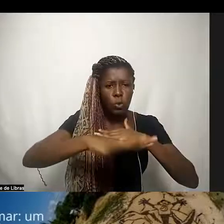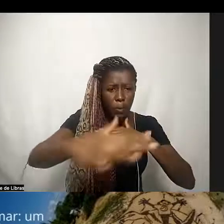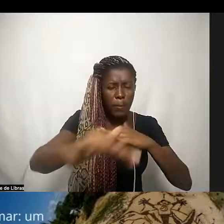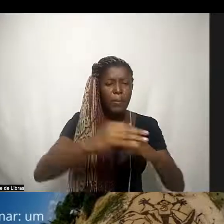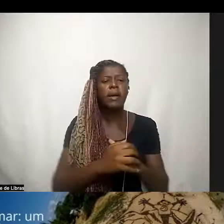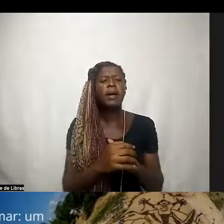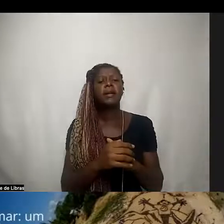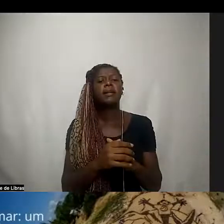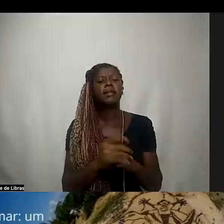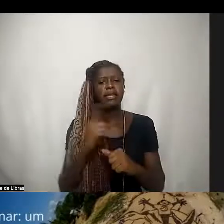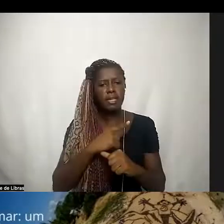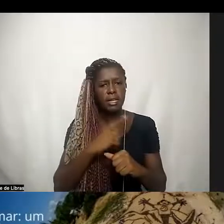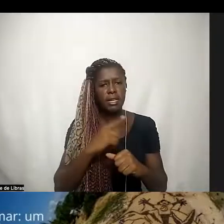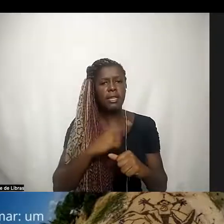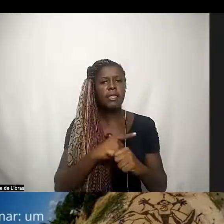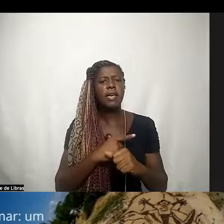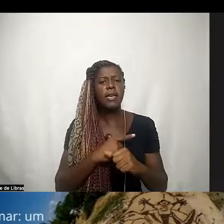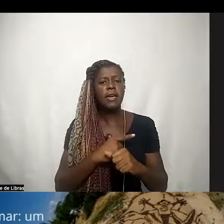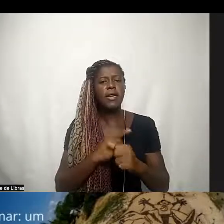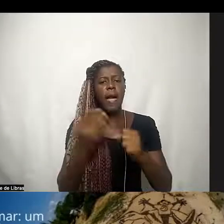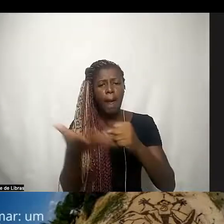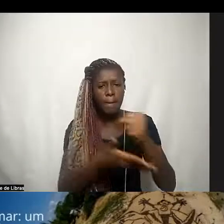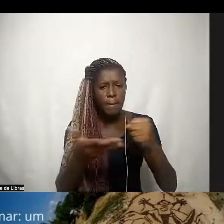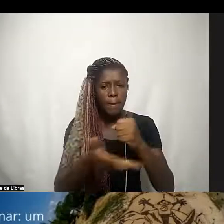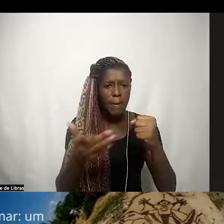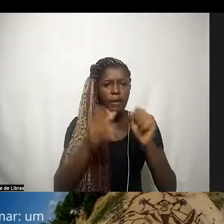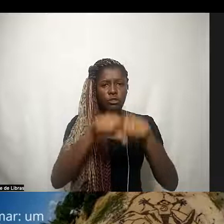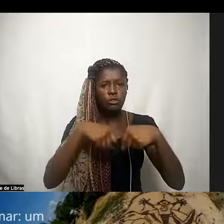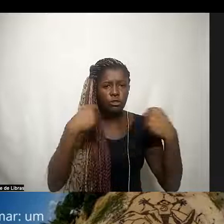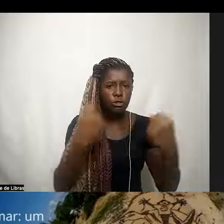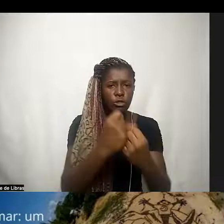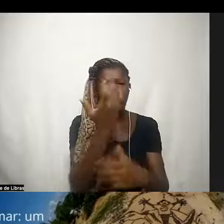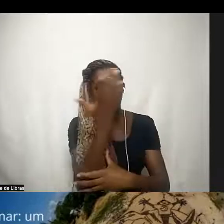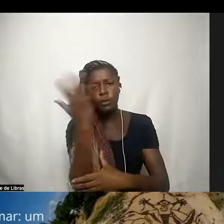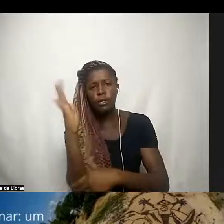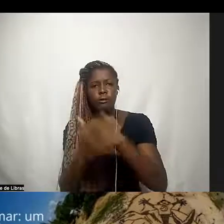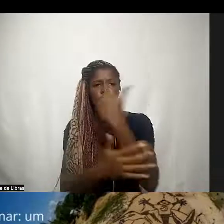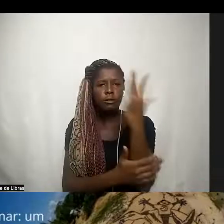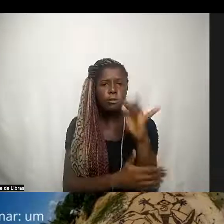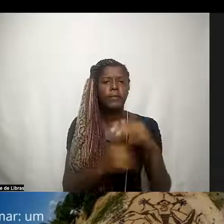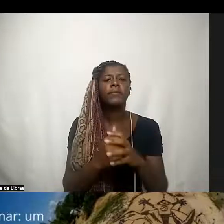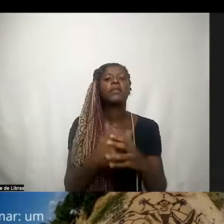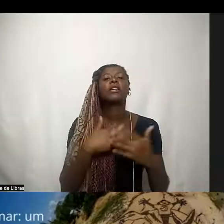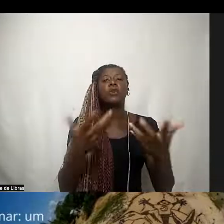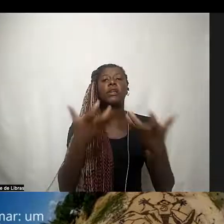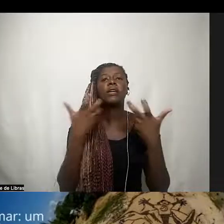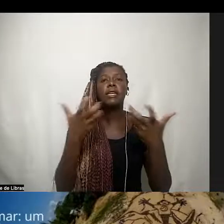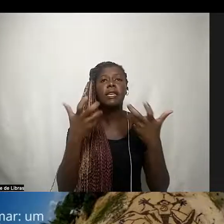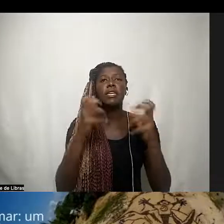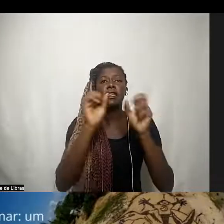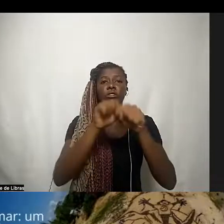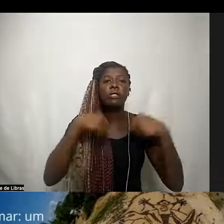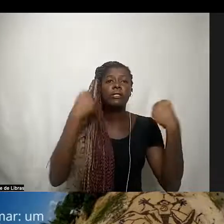with more biodiversity. An ocean that really works as a hub of initiatives that helps the biodiversity